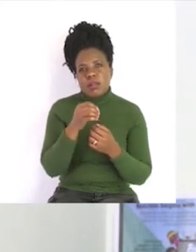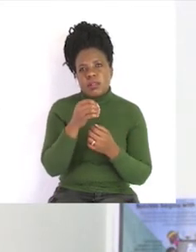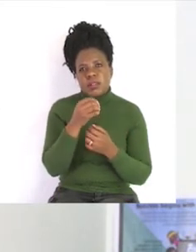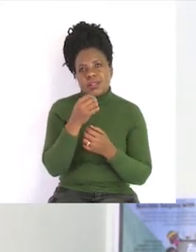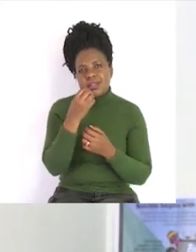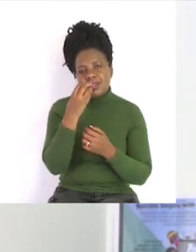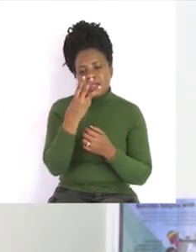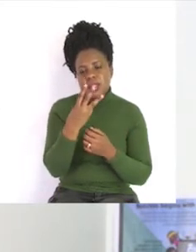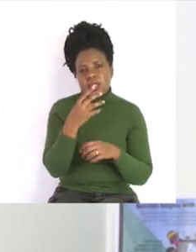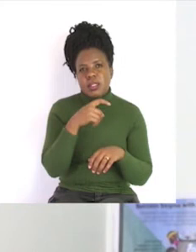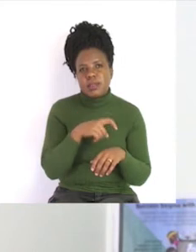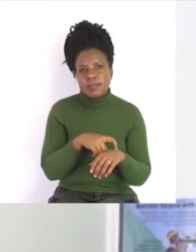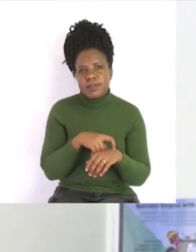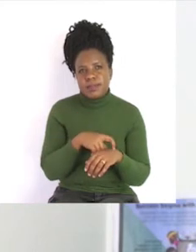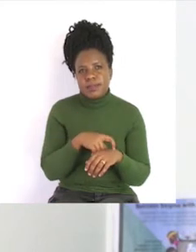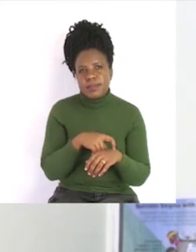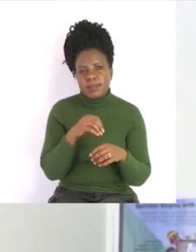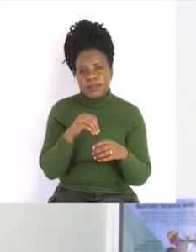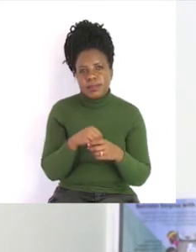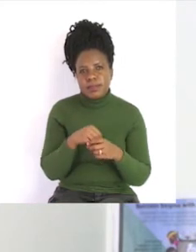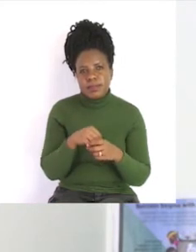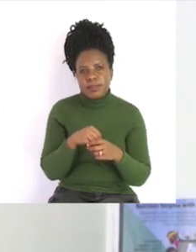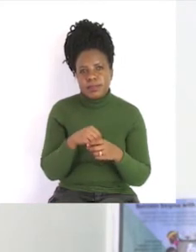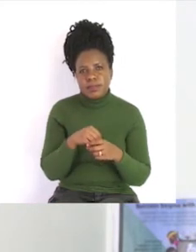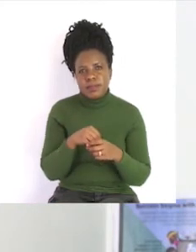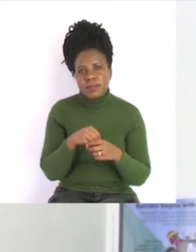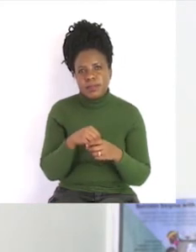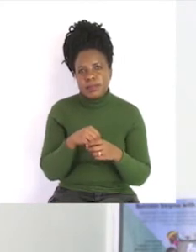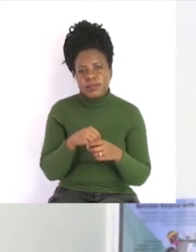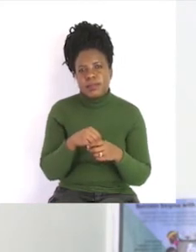times. Then I say 3 times 8 will give me